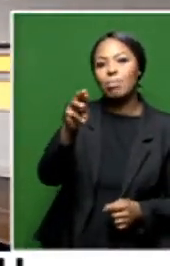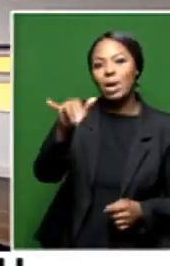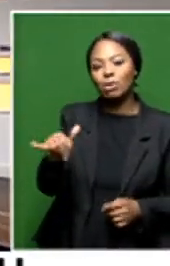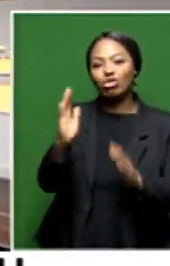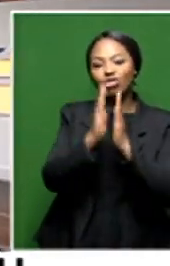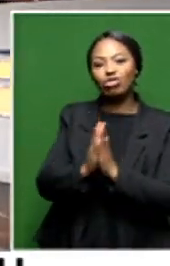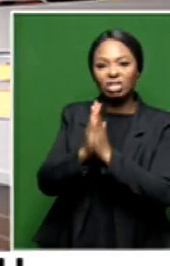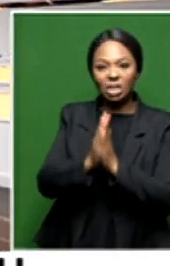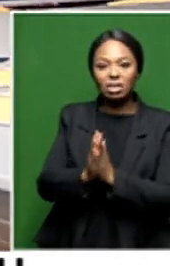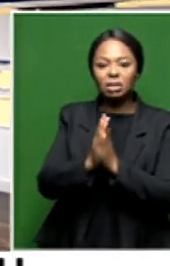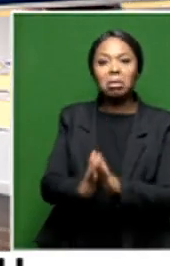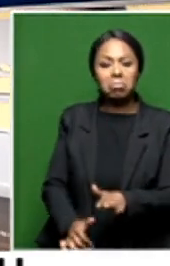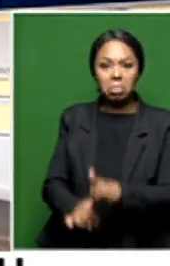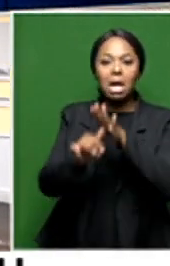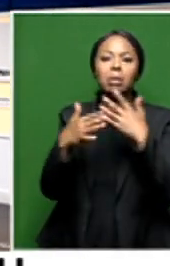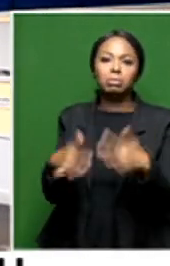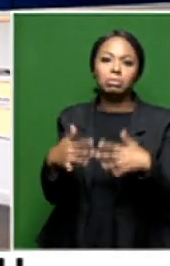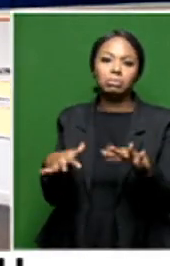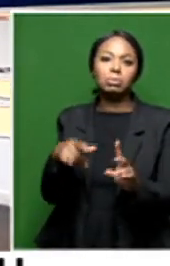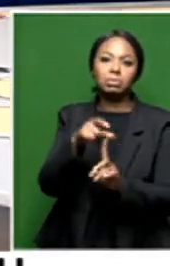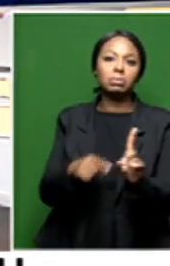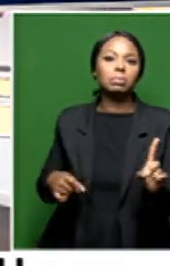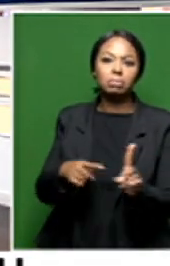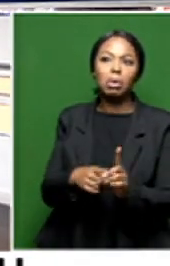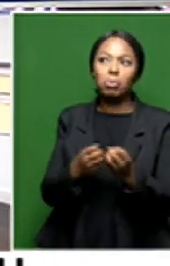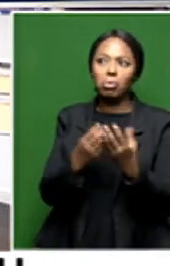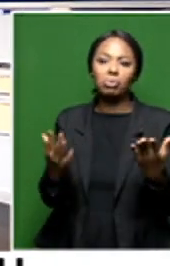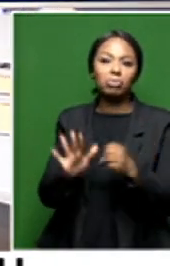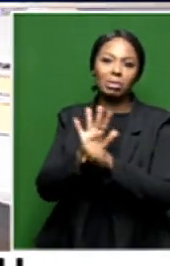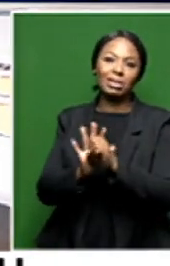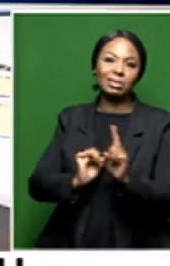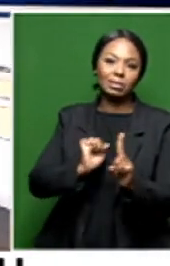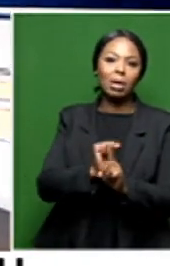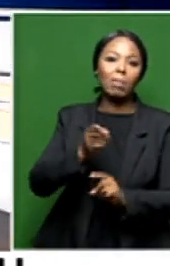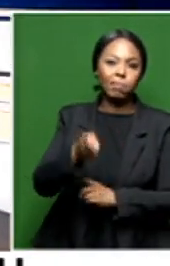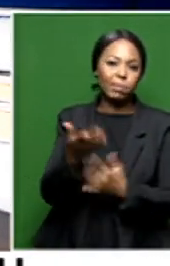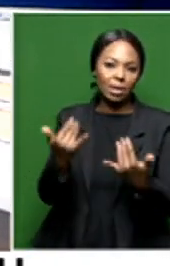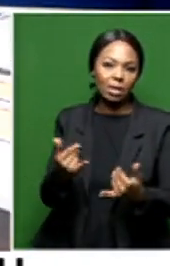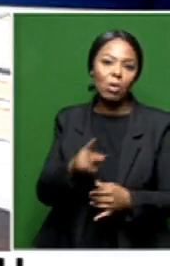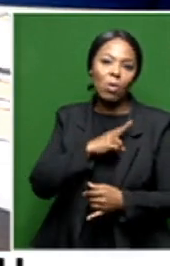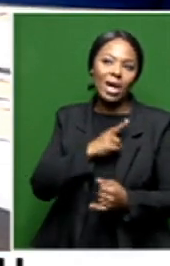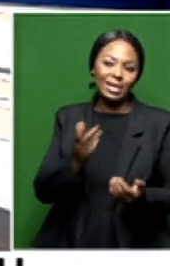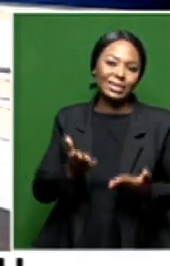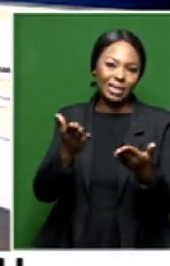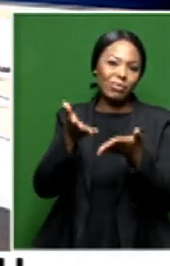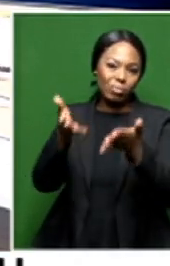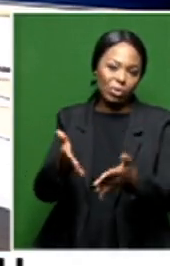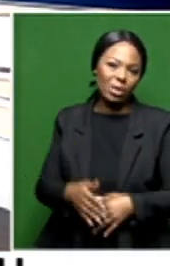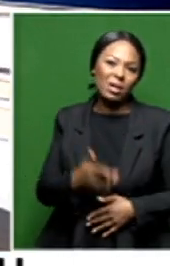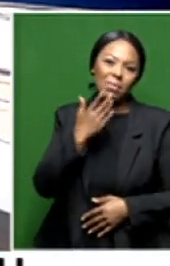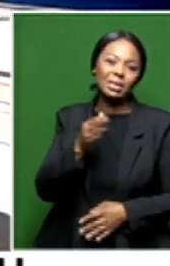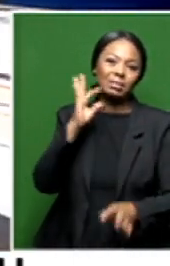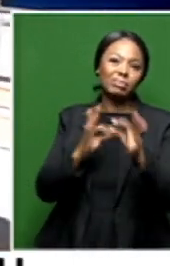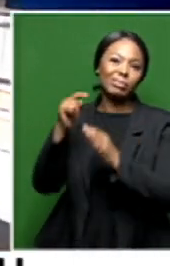you know, holds so much significance to the late Archbishop, because that's where he served as a dean at some point. Just take us briefly,